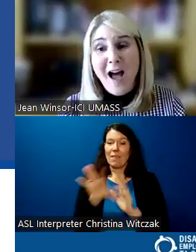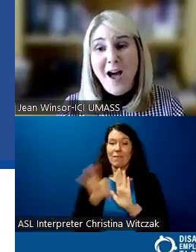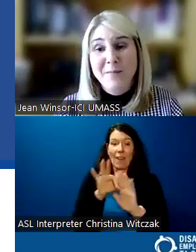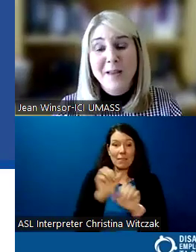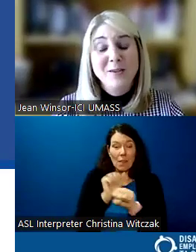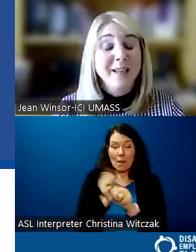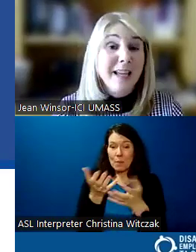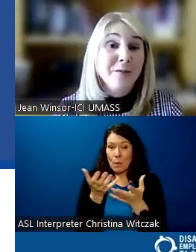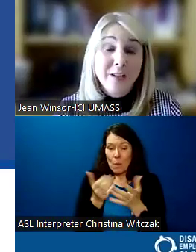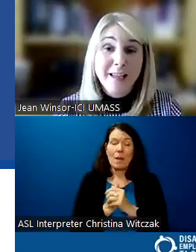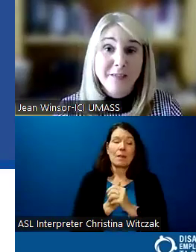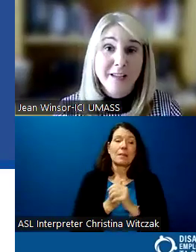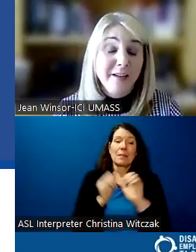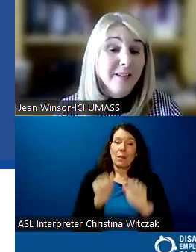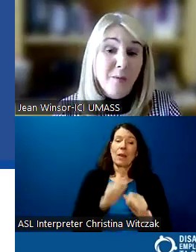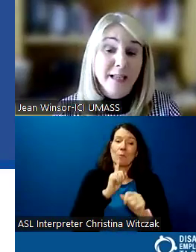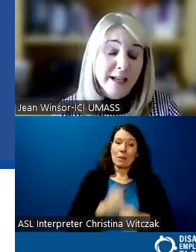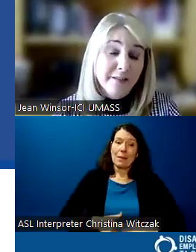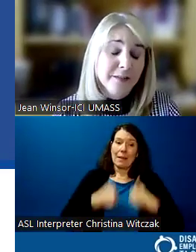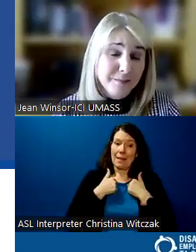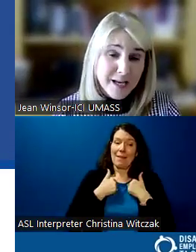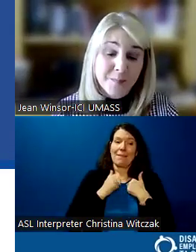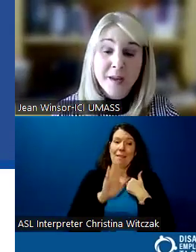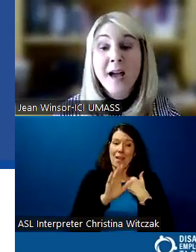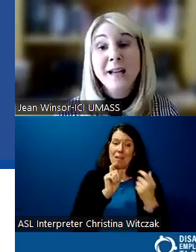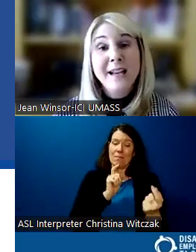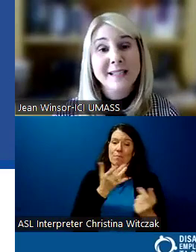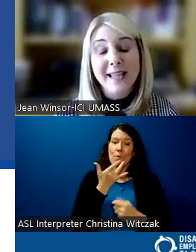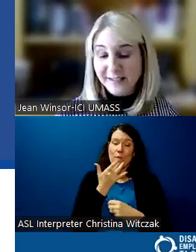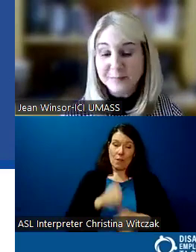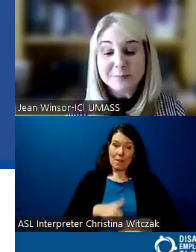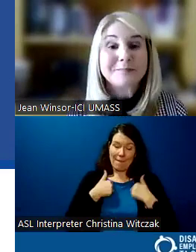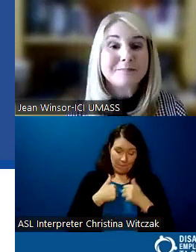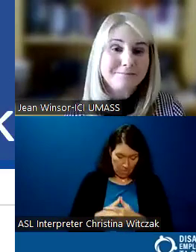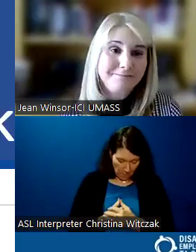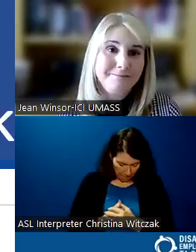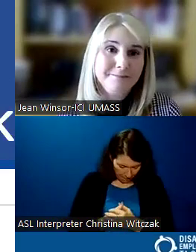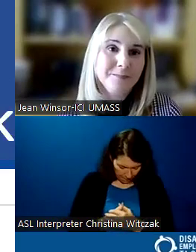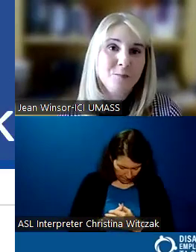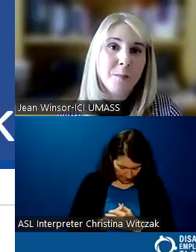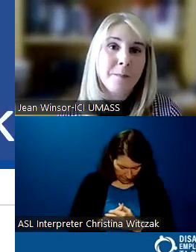work, so that they can really live the life that they want to live. So next slide.